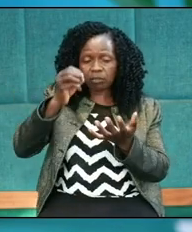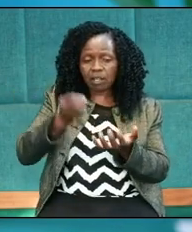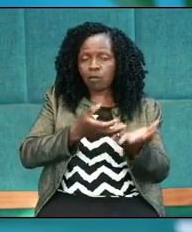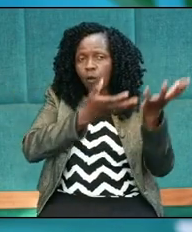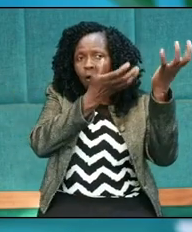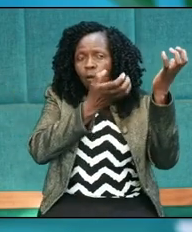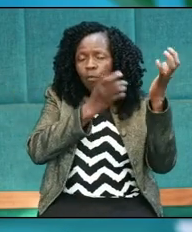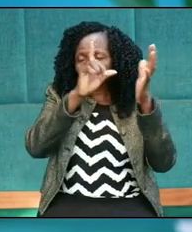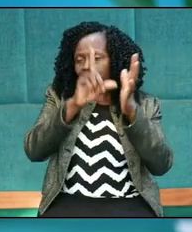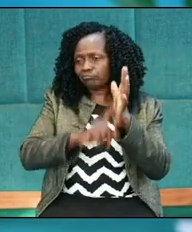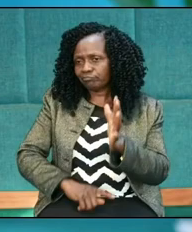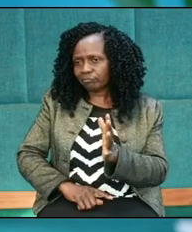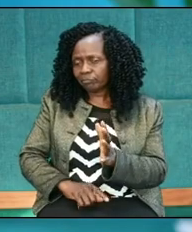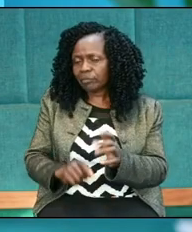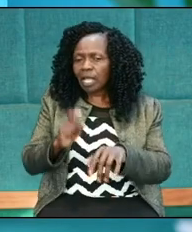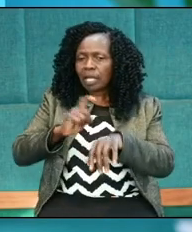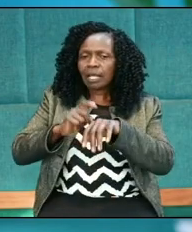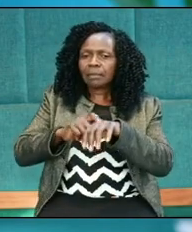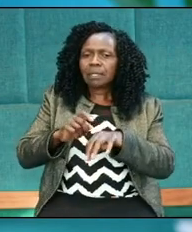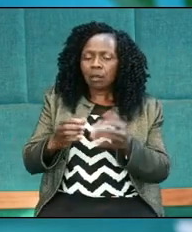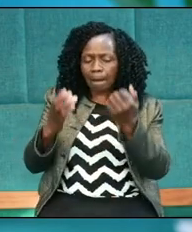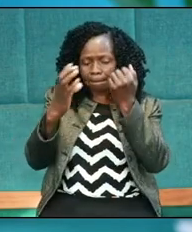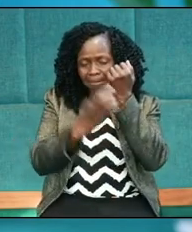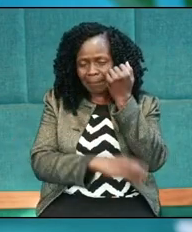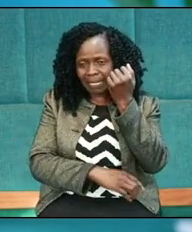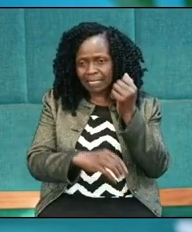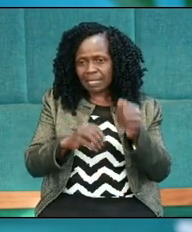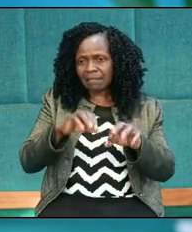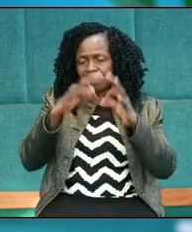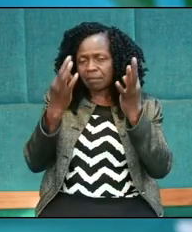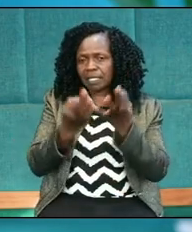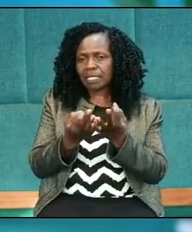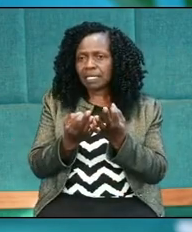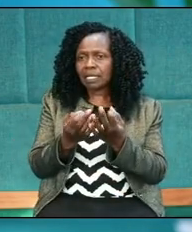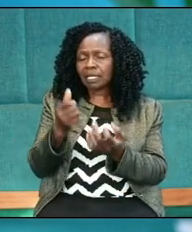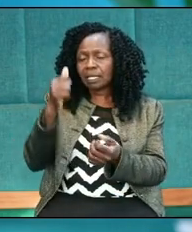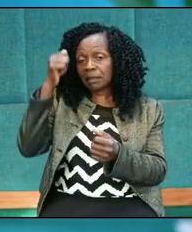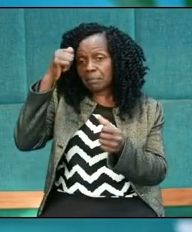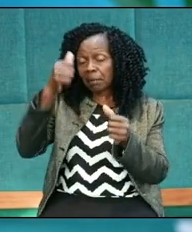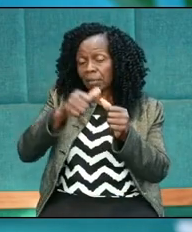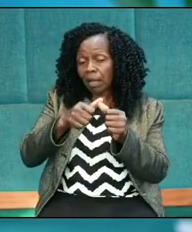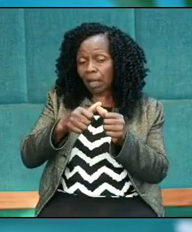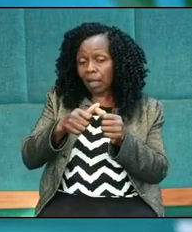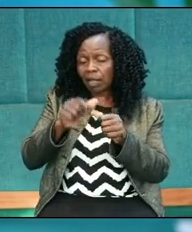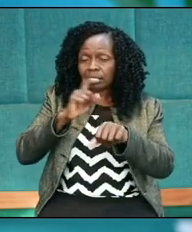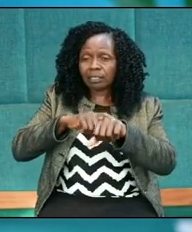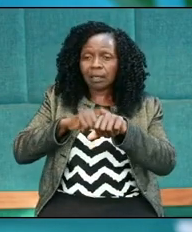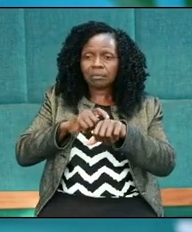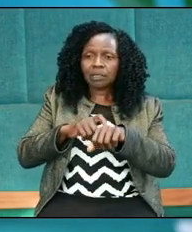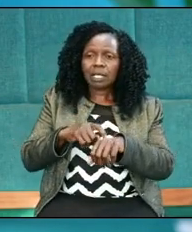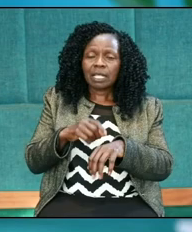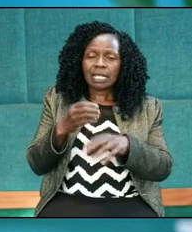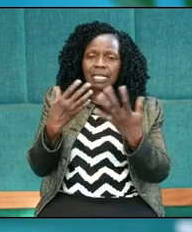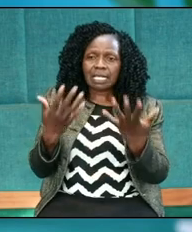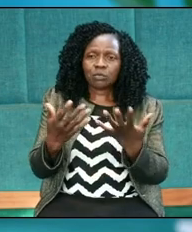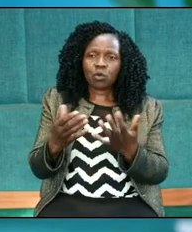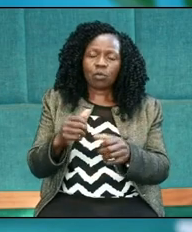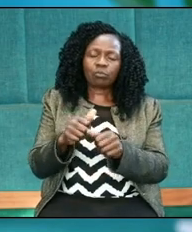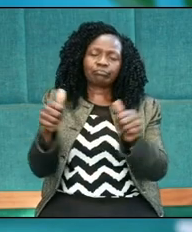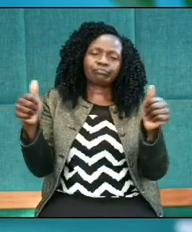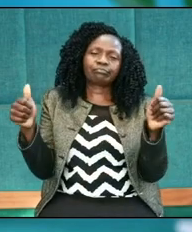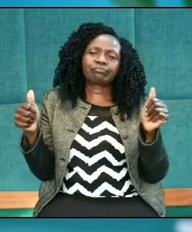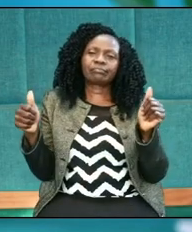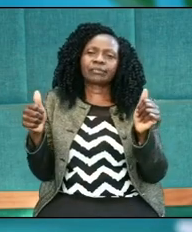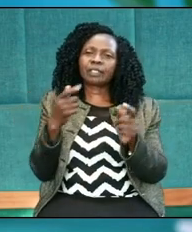When things are so bad in the family, sometimes remember when maybe when the time when things were so well, and you'll be told,